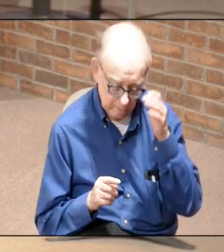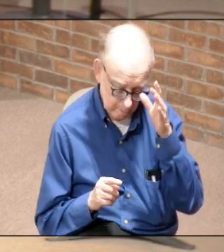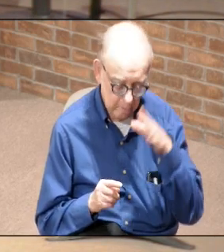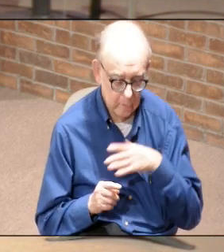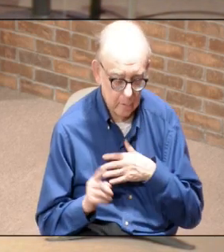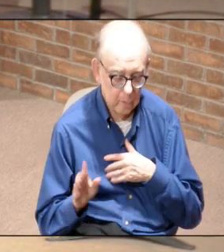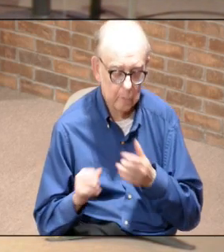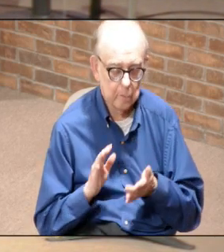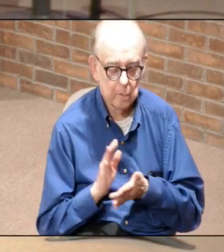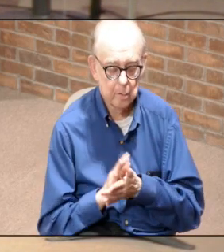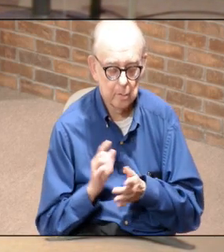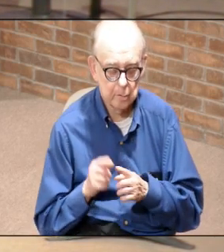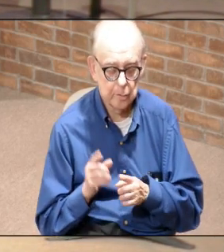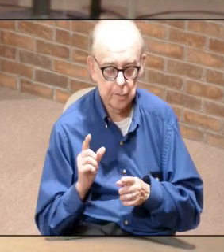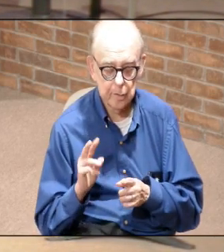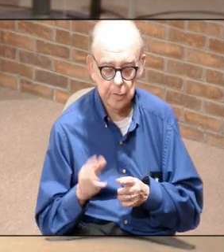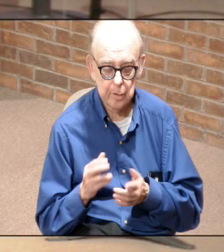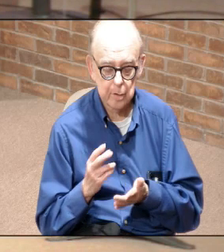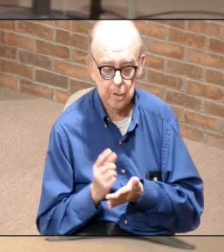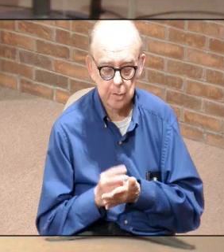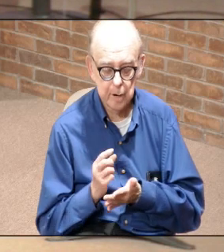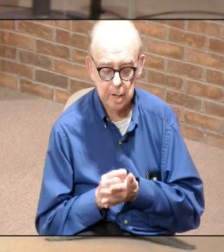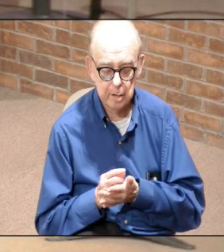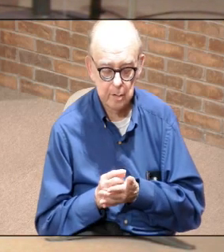went to school to the 3rd grade